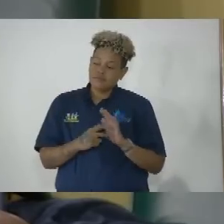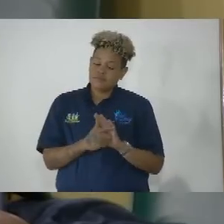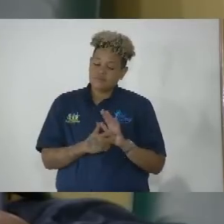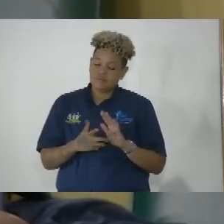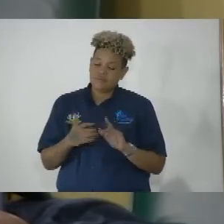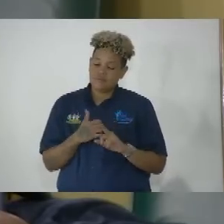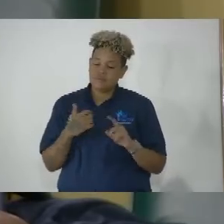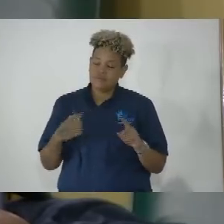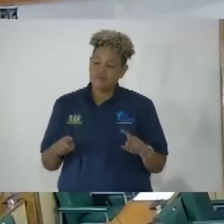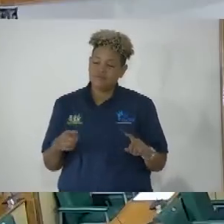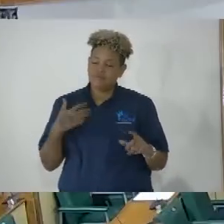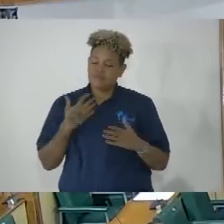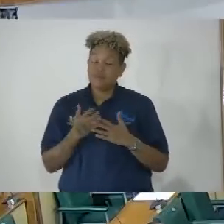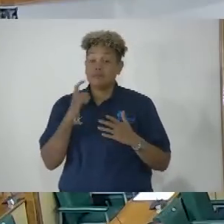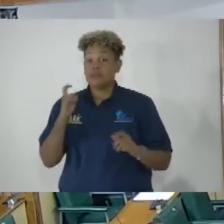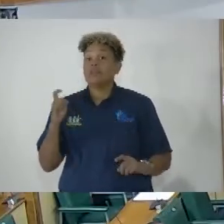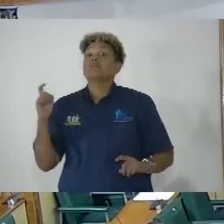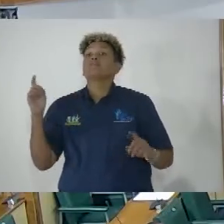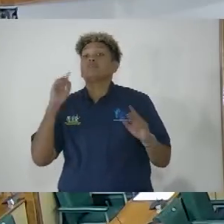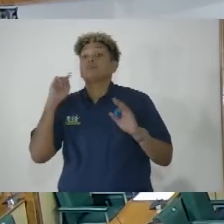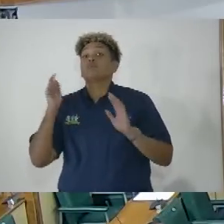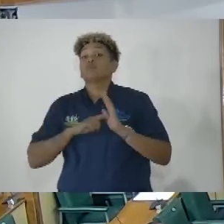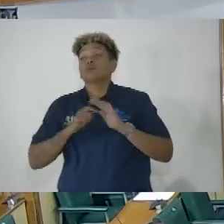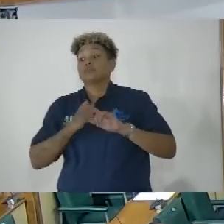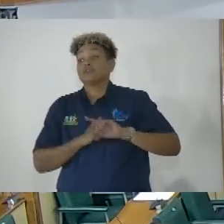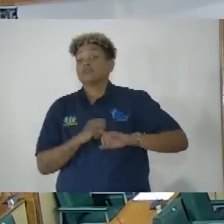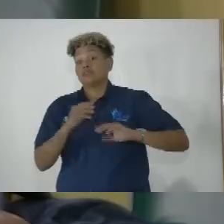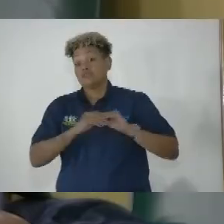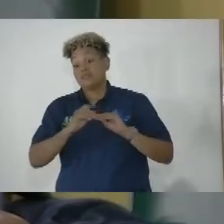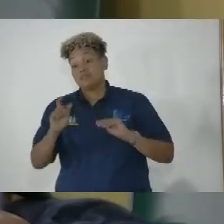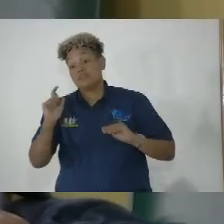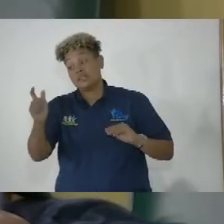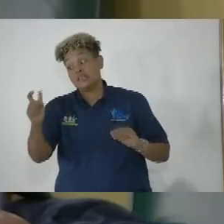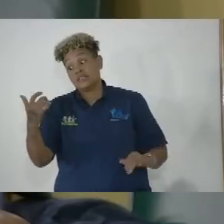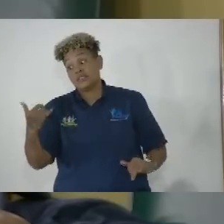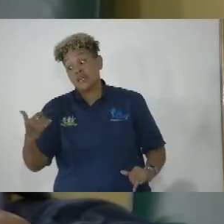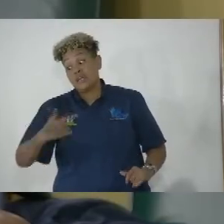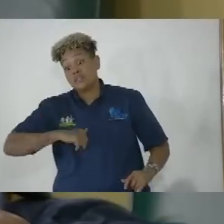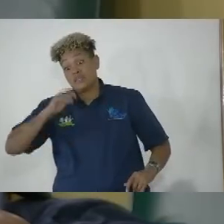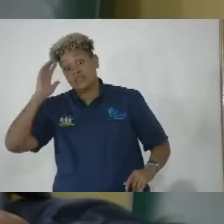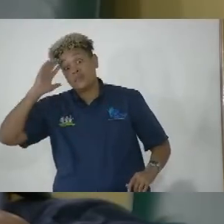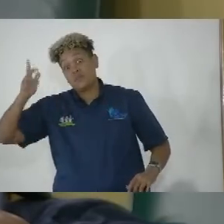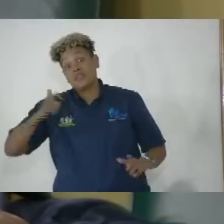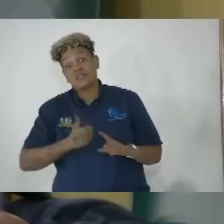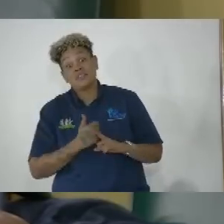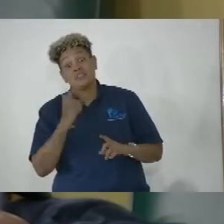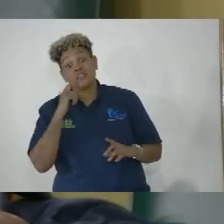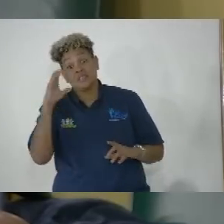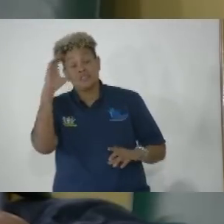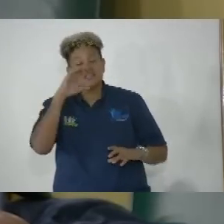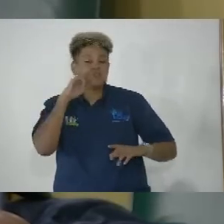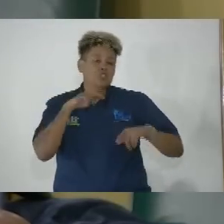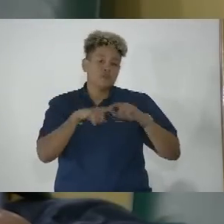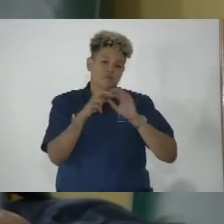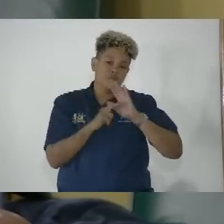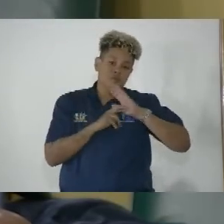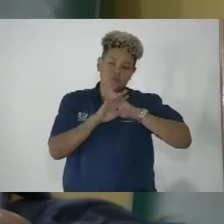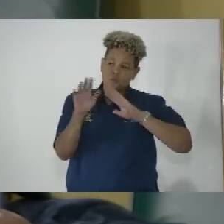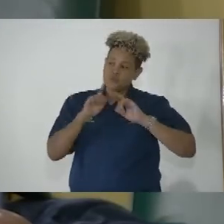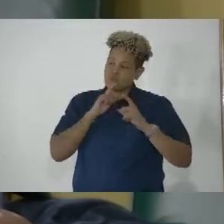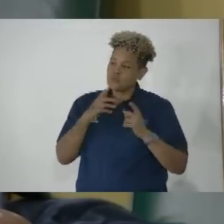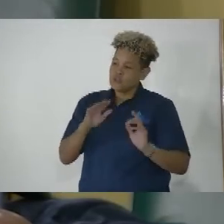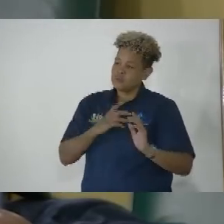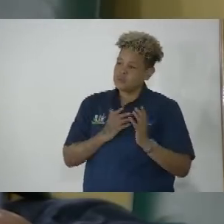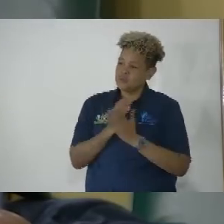Thank you. And I beg to give notice that at a later stage today, I will seek suspension of the standing orders